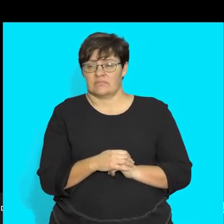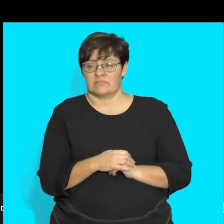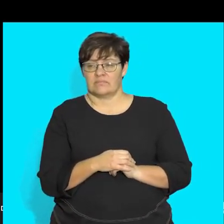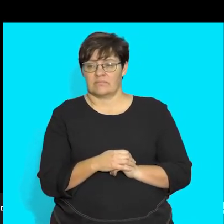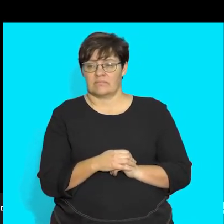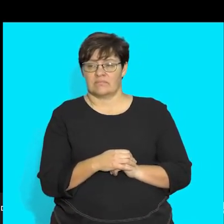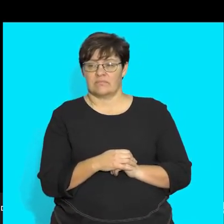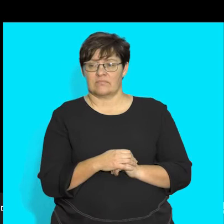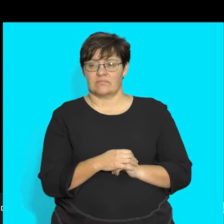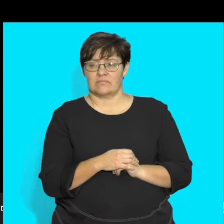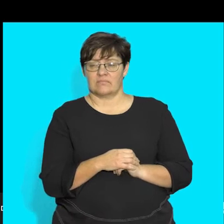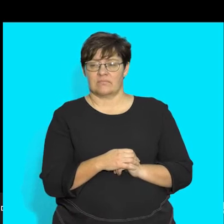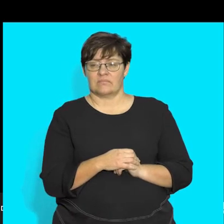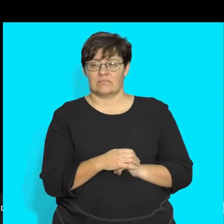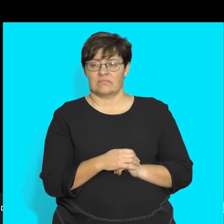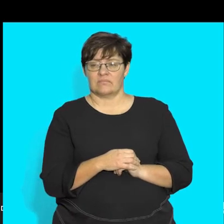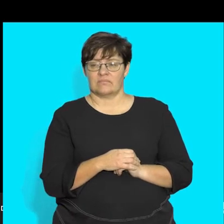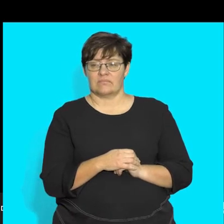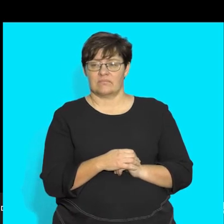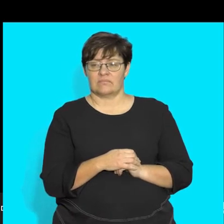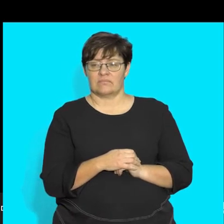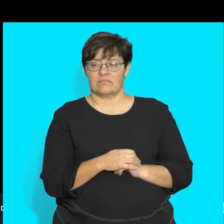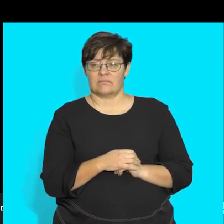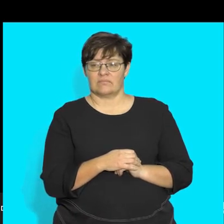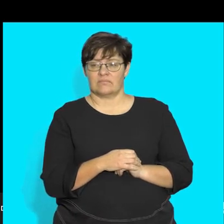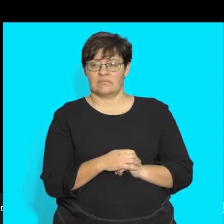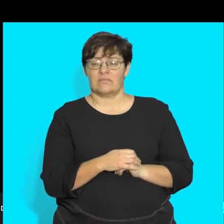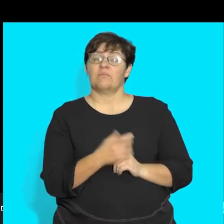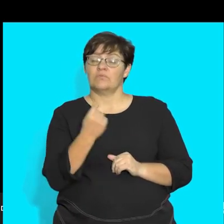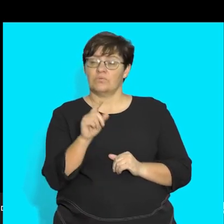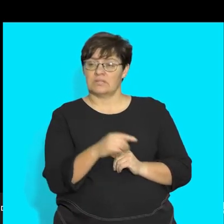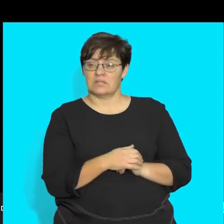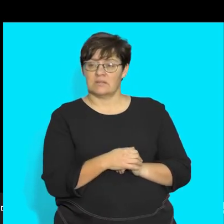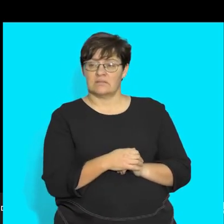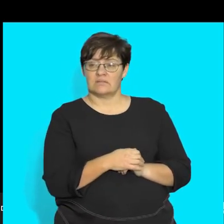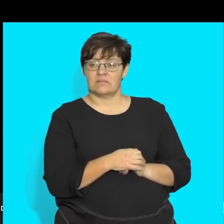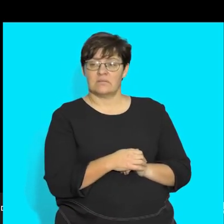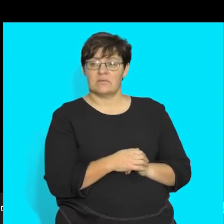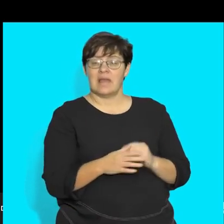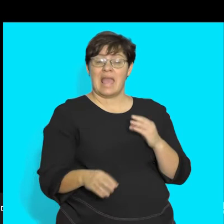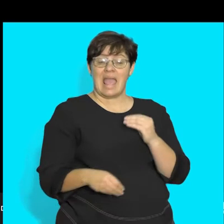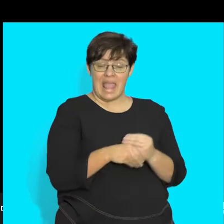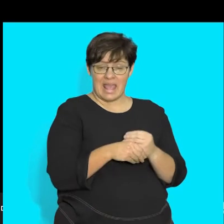do, let me go back here, sorry, is I'm going to add